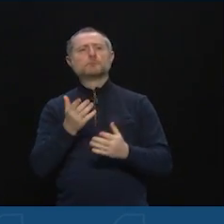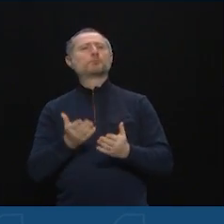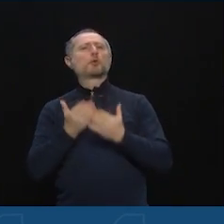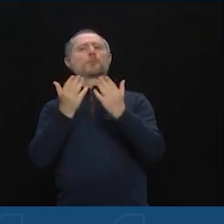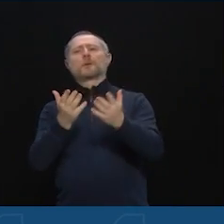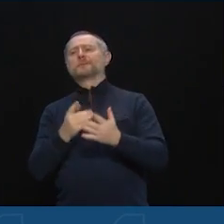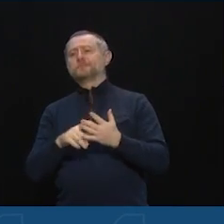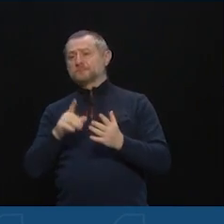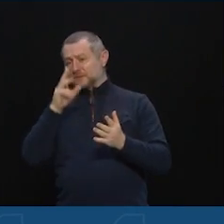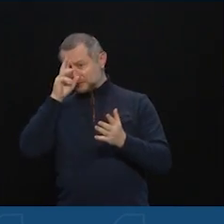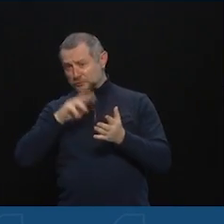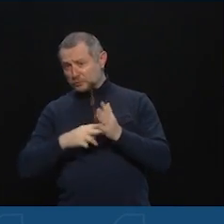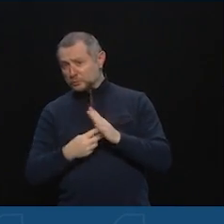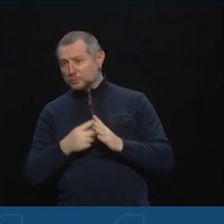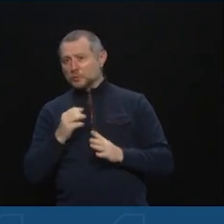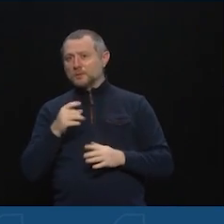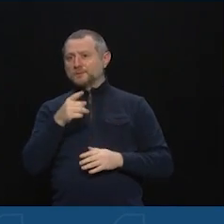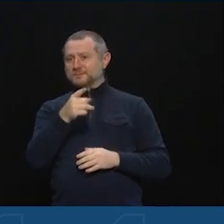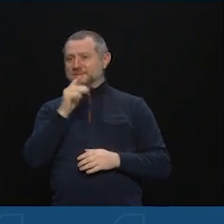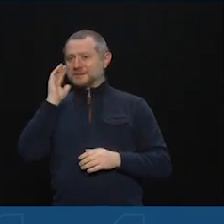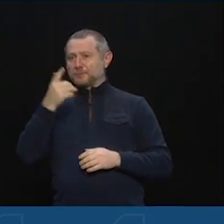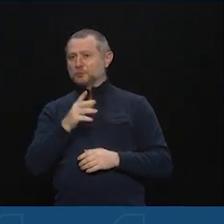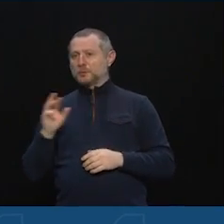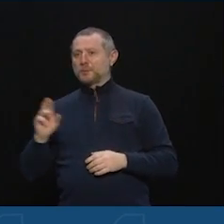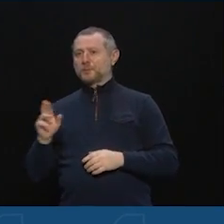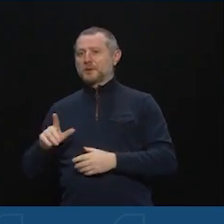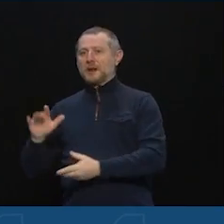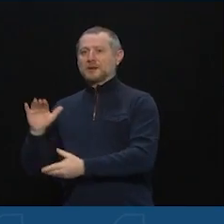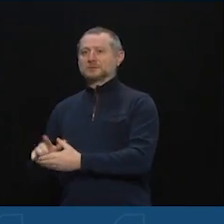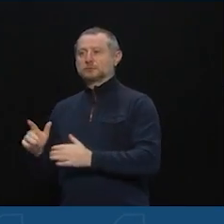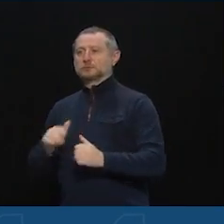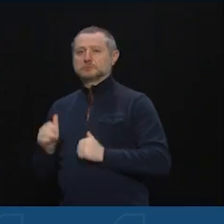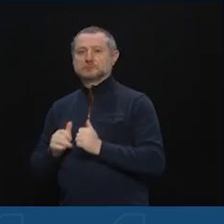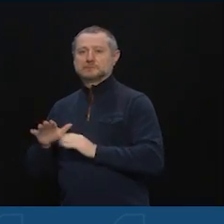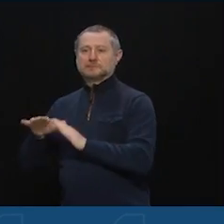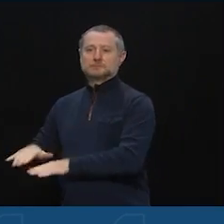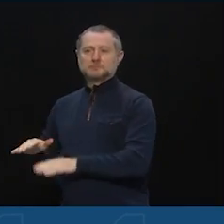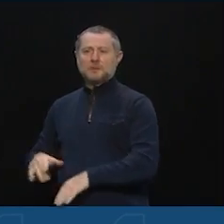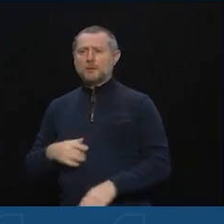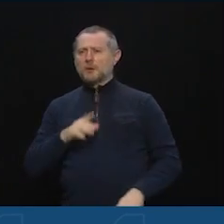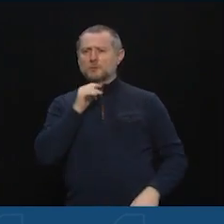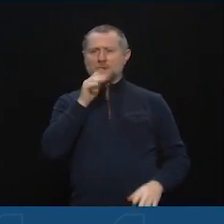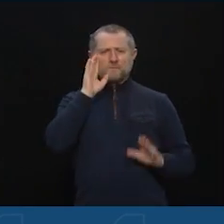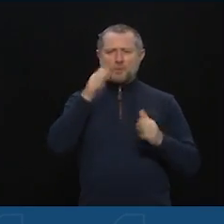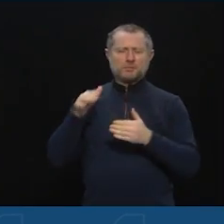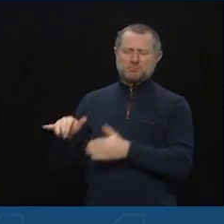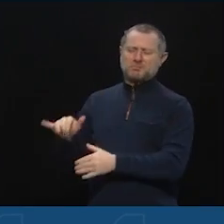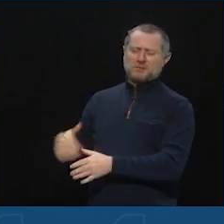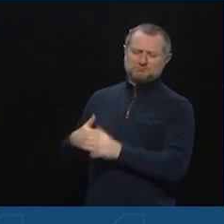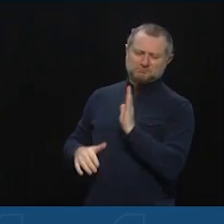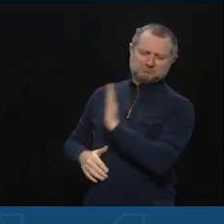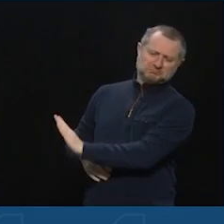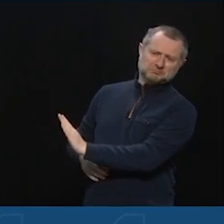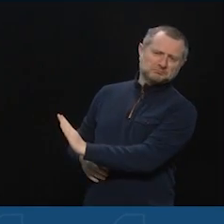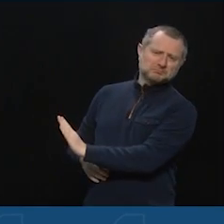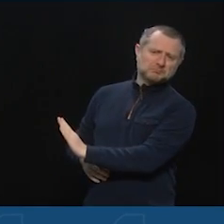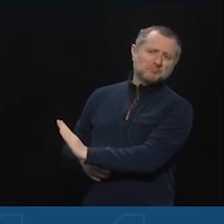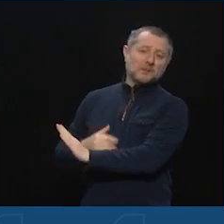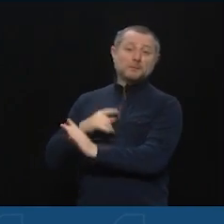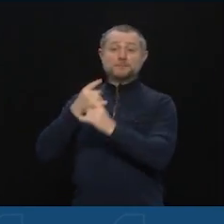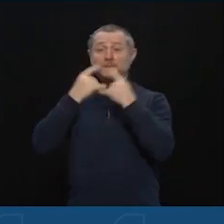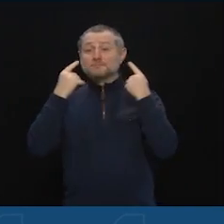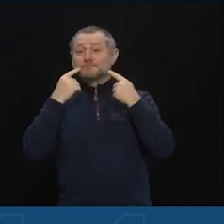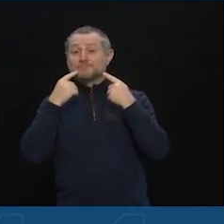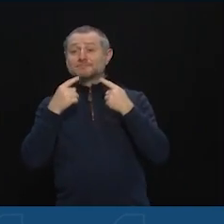at all? Because it certainly took the wind out a little bit. No, I'm actually not focused on that whatsoever. I mean, the timing of the mask, for example,